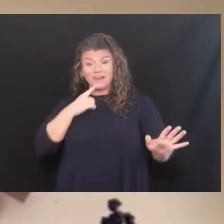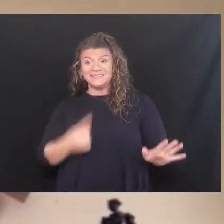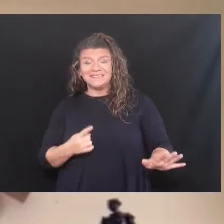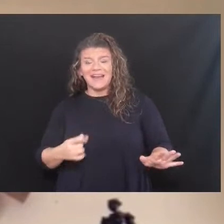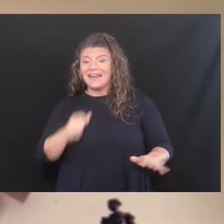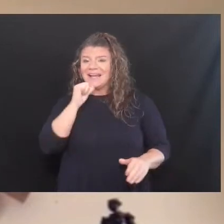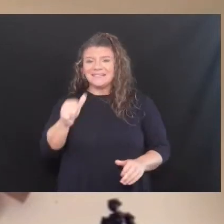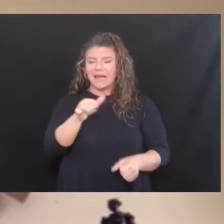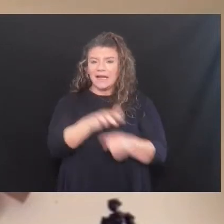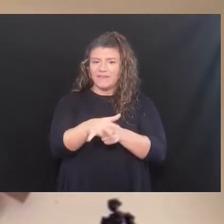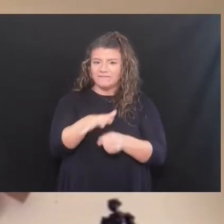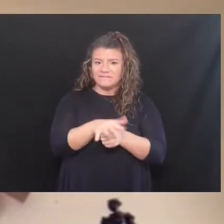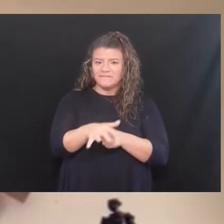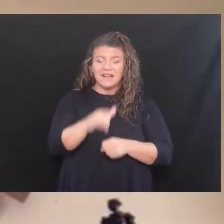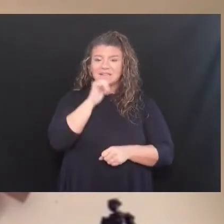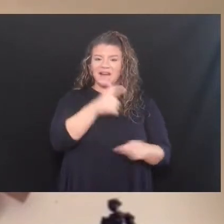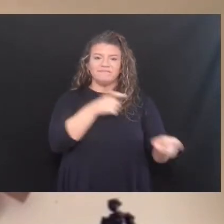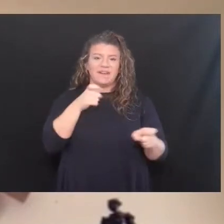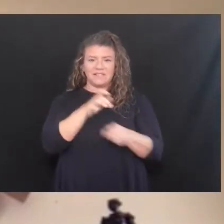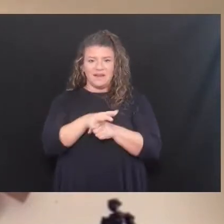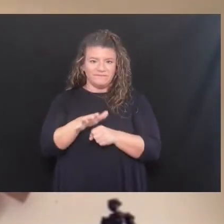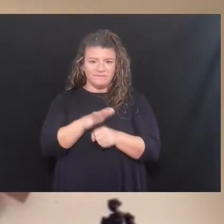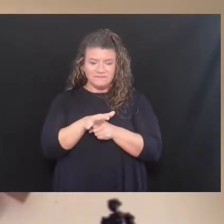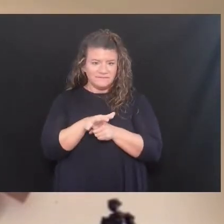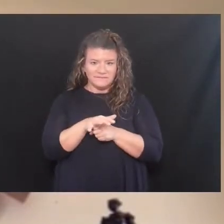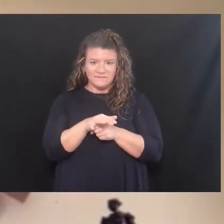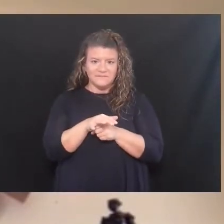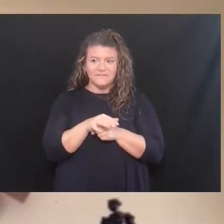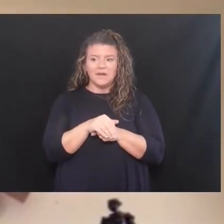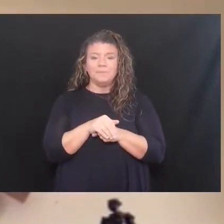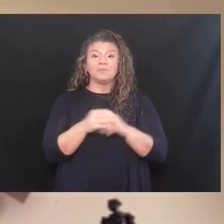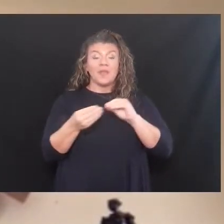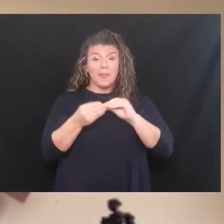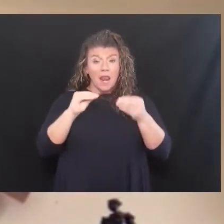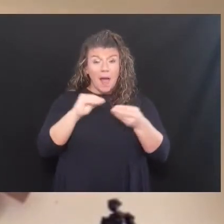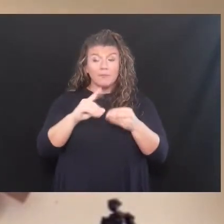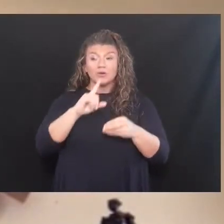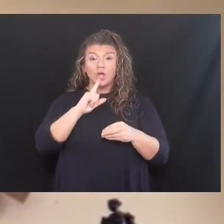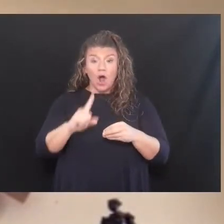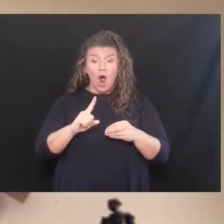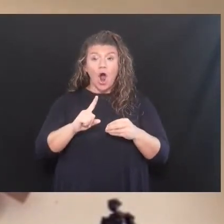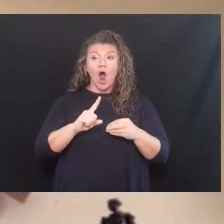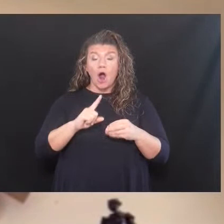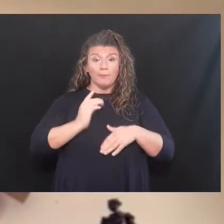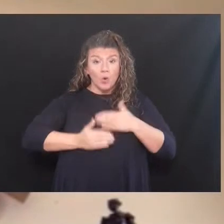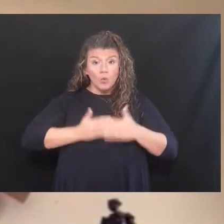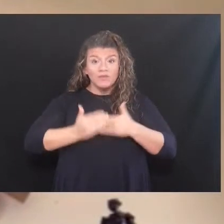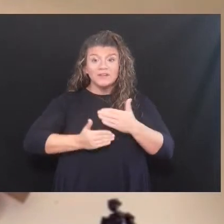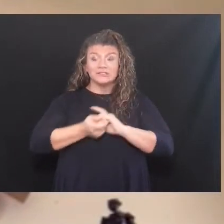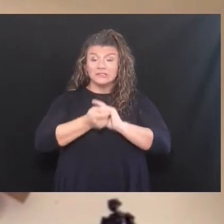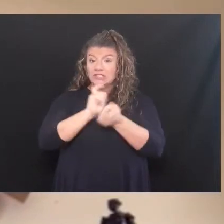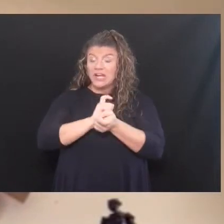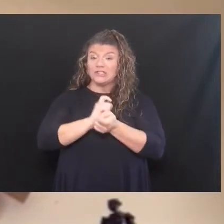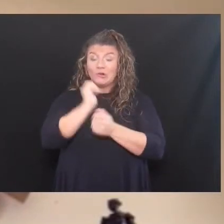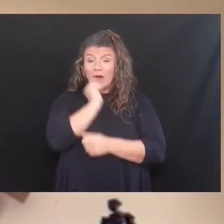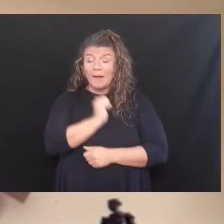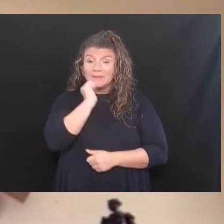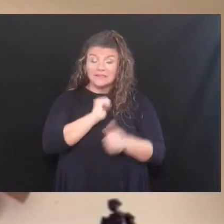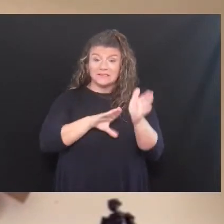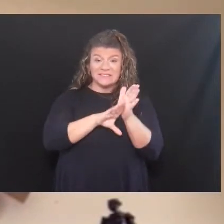not enough and it's not fast enough. The numbers are moving on us rapidly. As he pointed